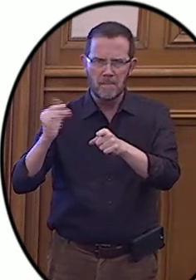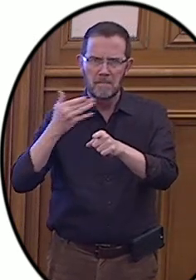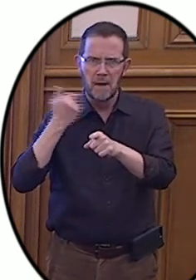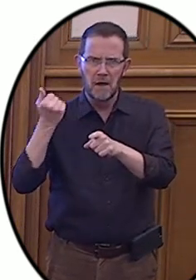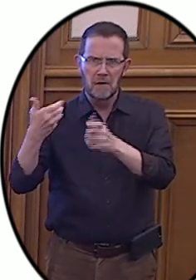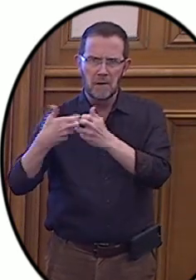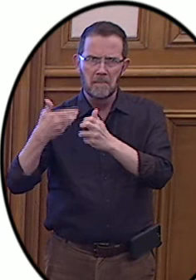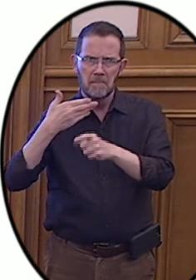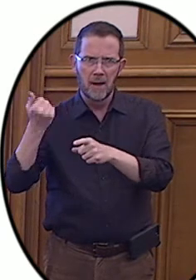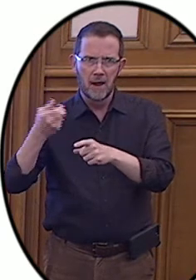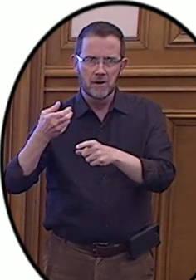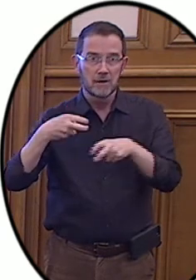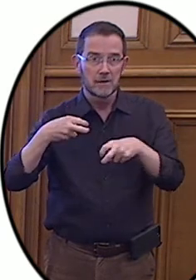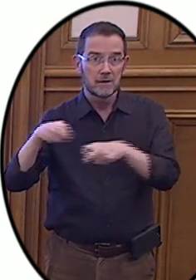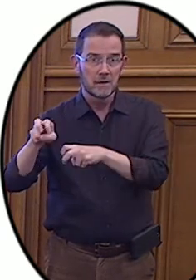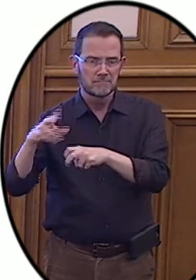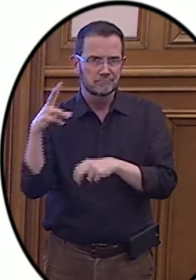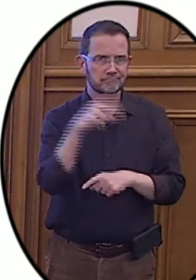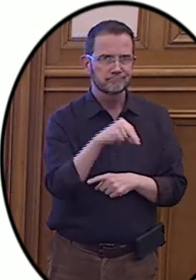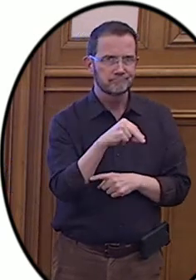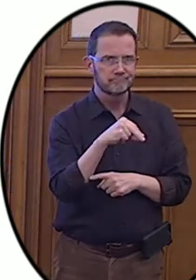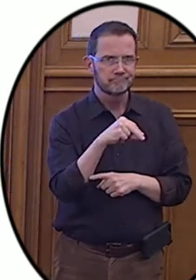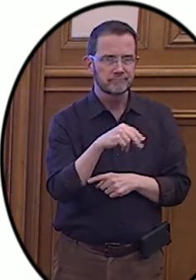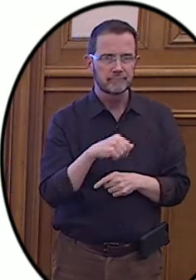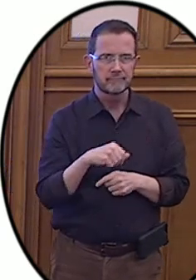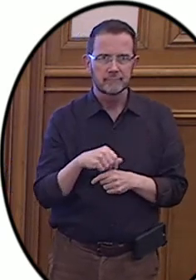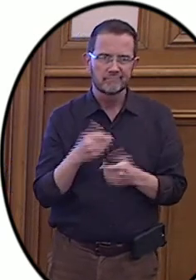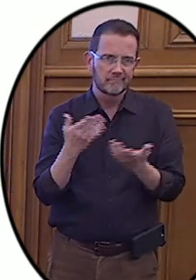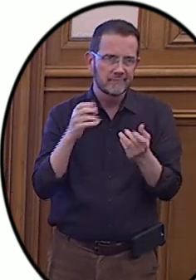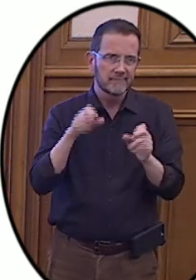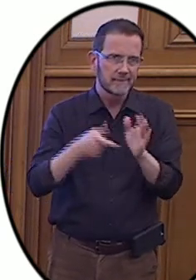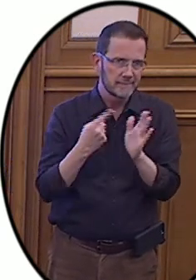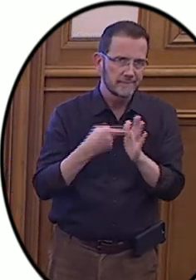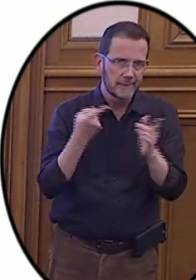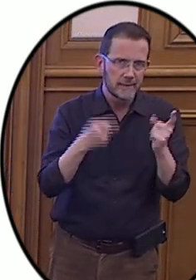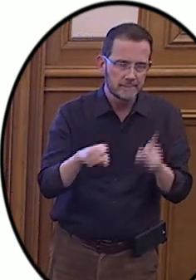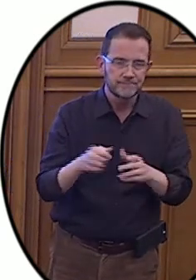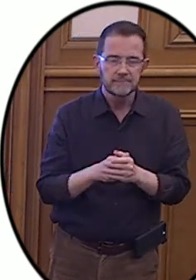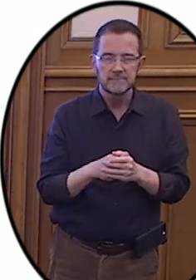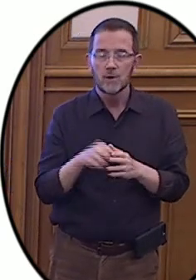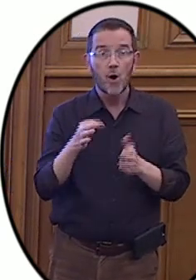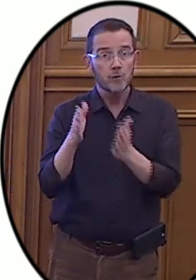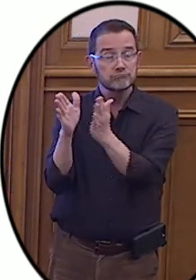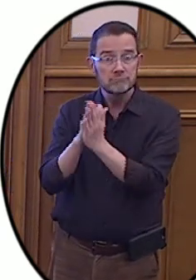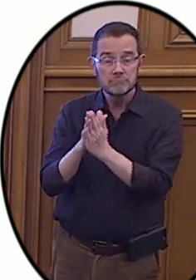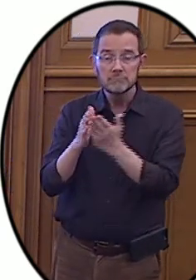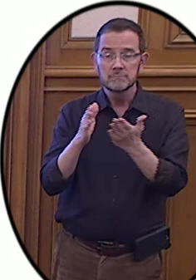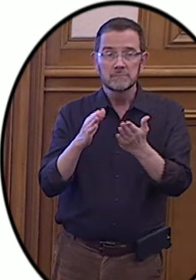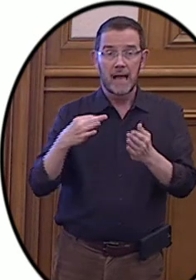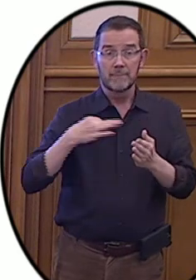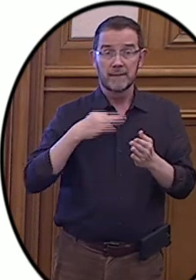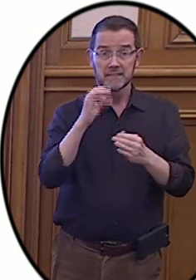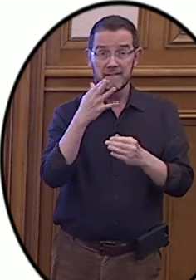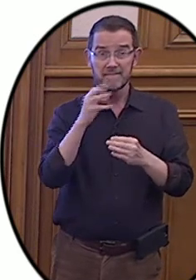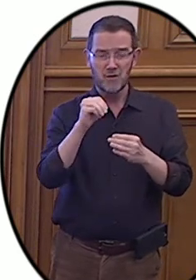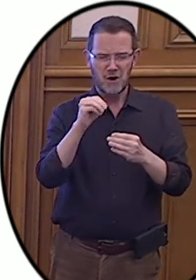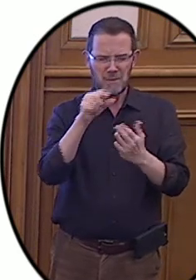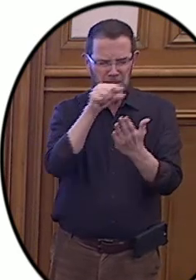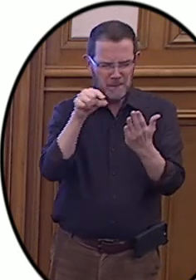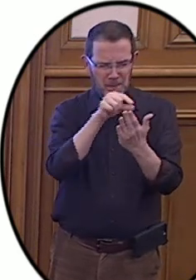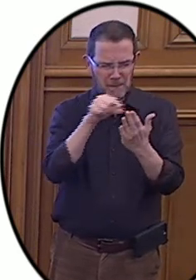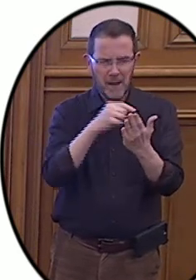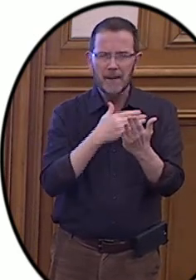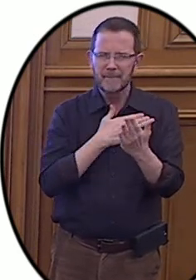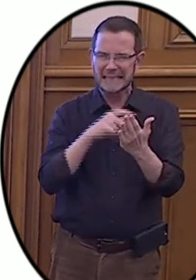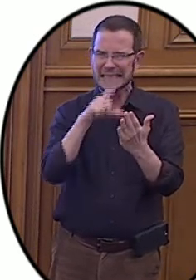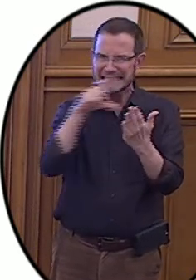or a large print application form, or allowing a co-signer on a lease if a person